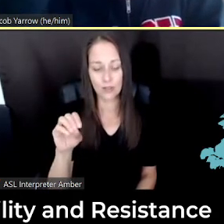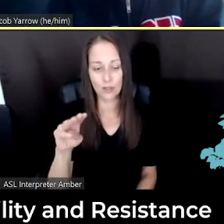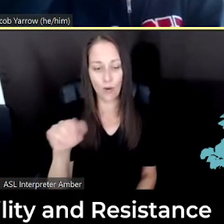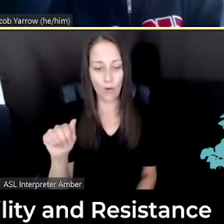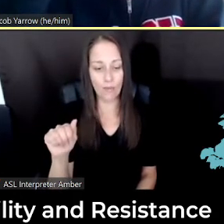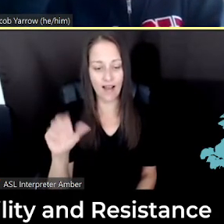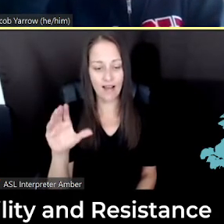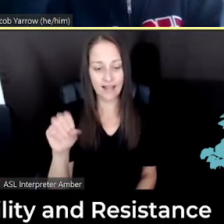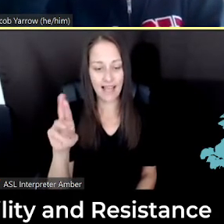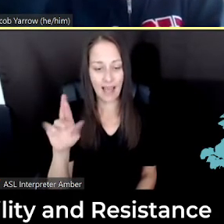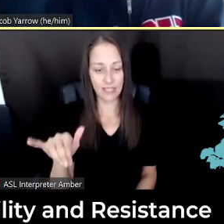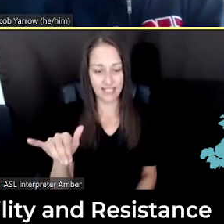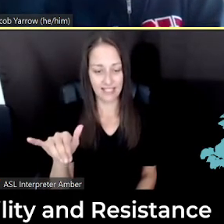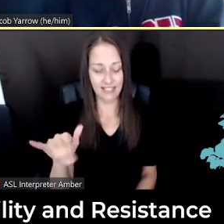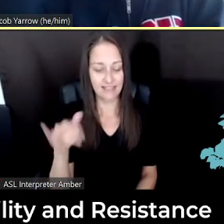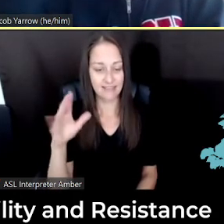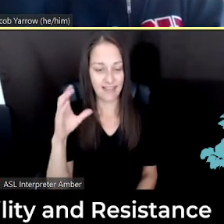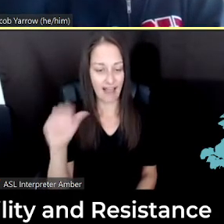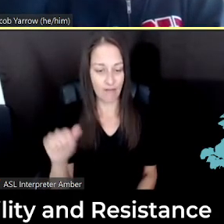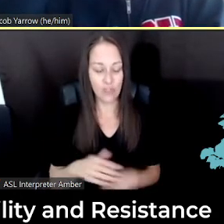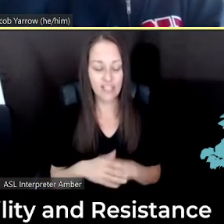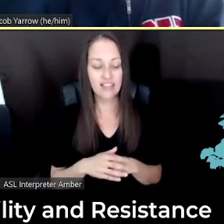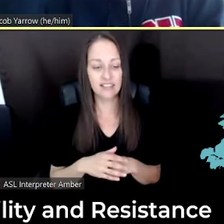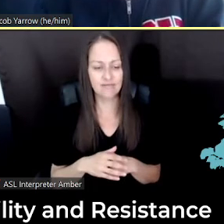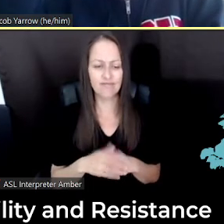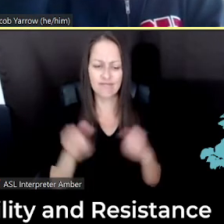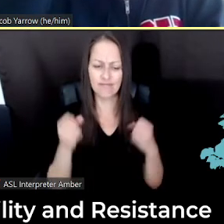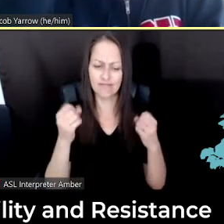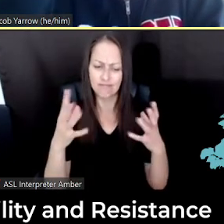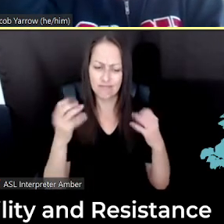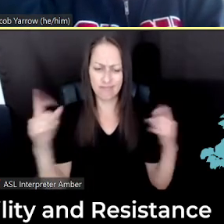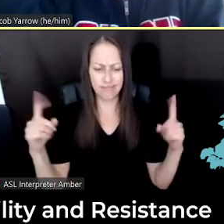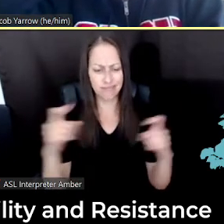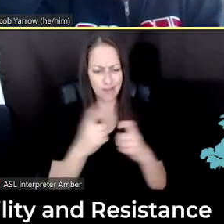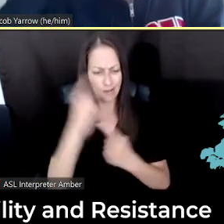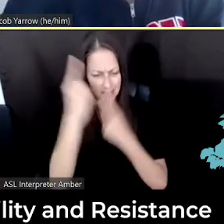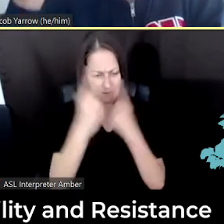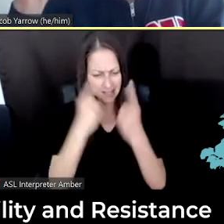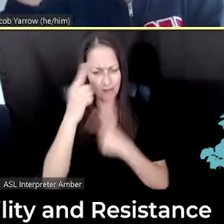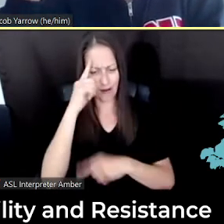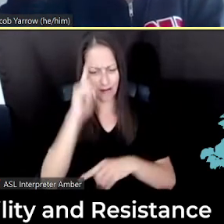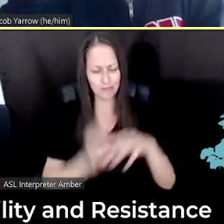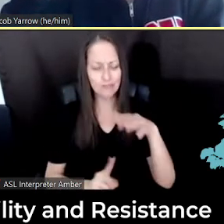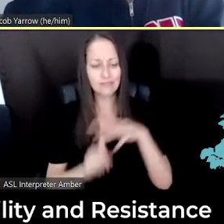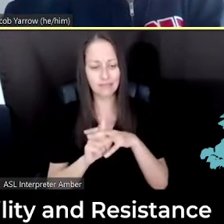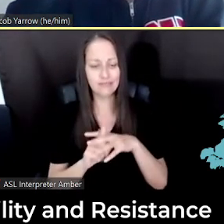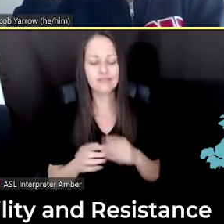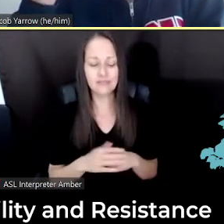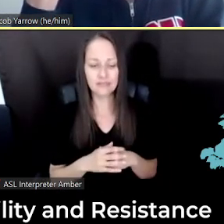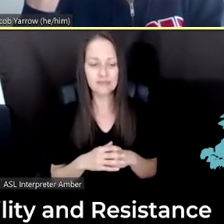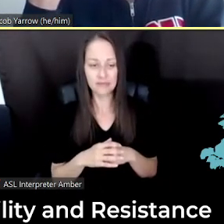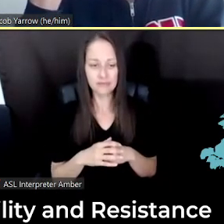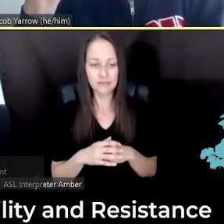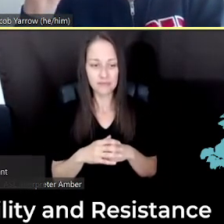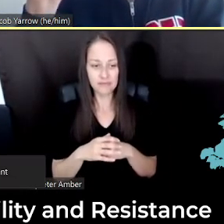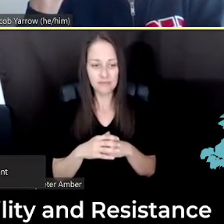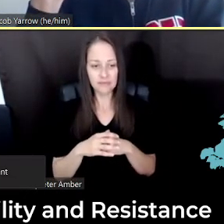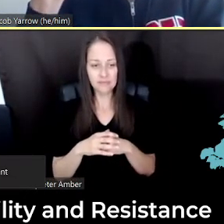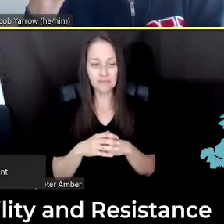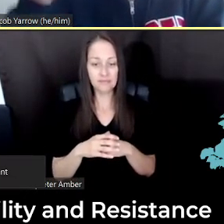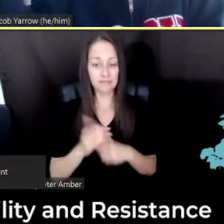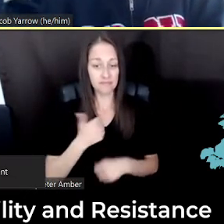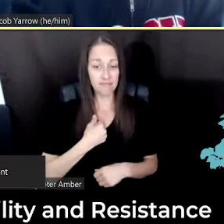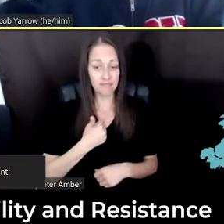A lot of complicated thoughts come to mind when I see these questions. And some of them are that I'm not sure